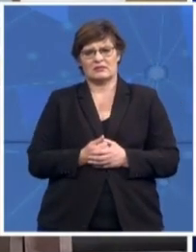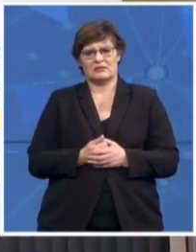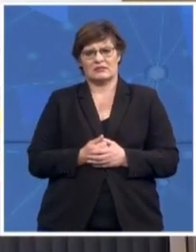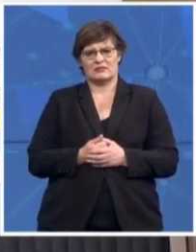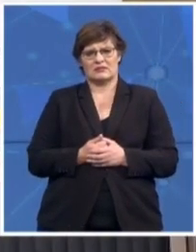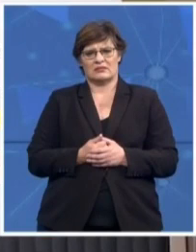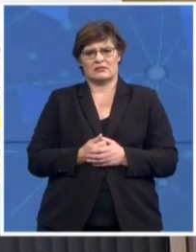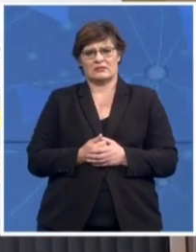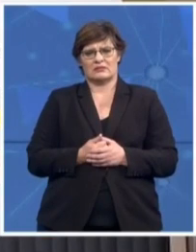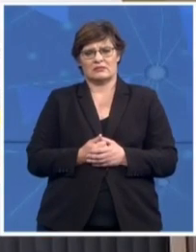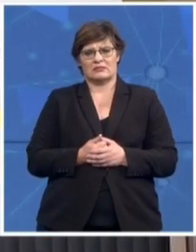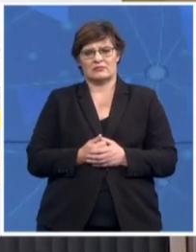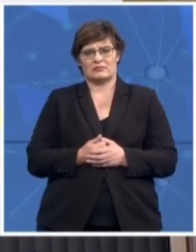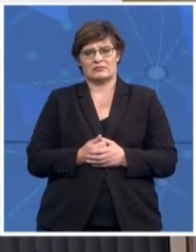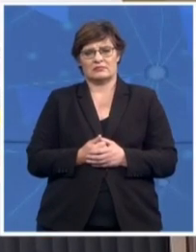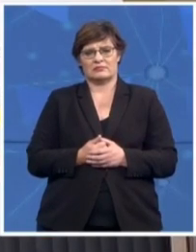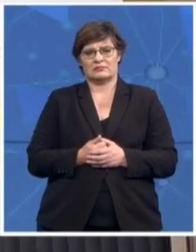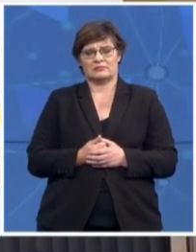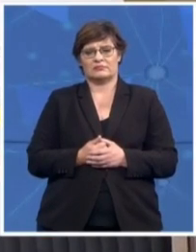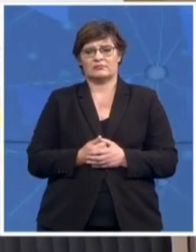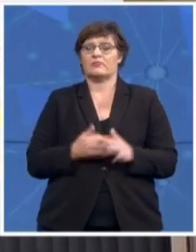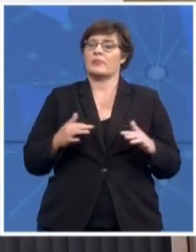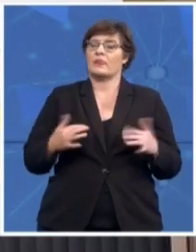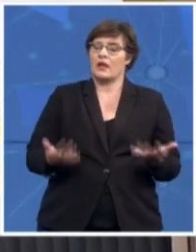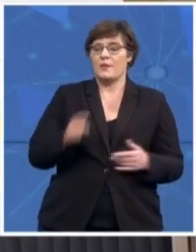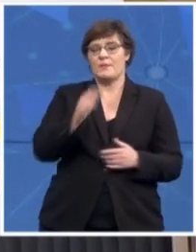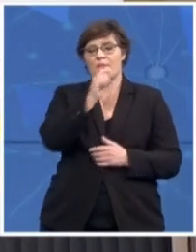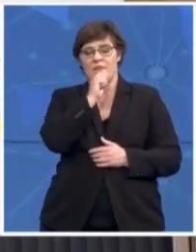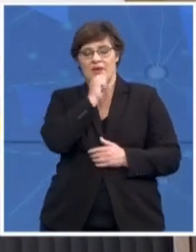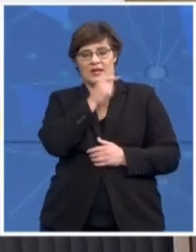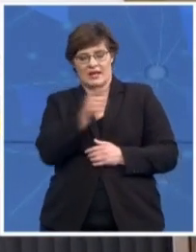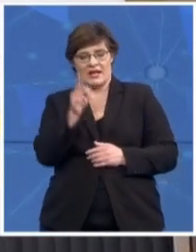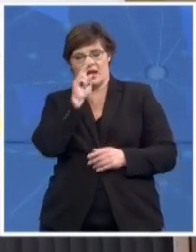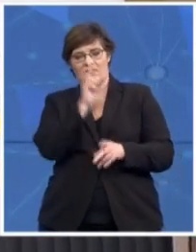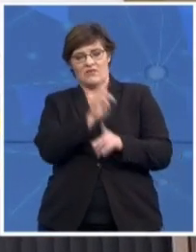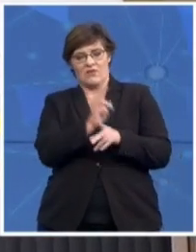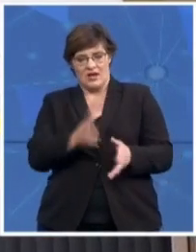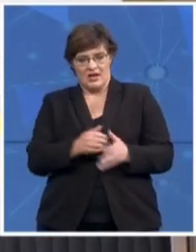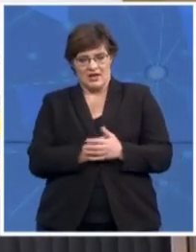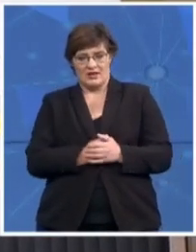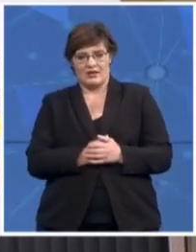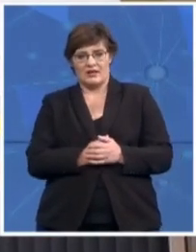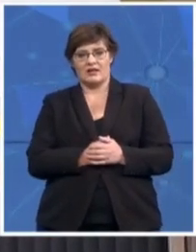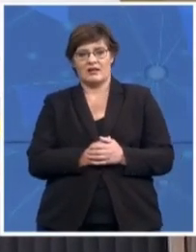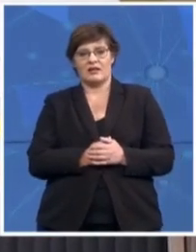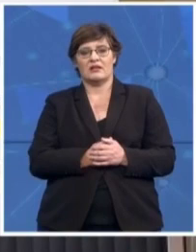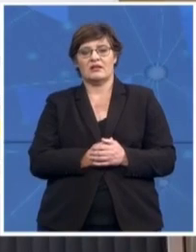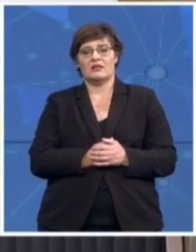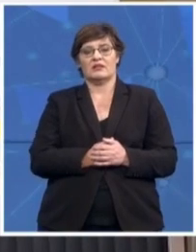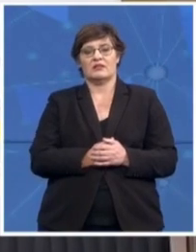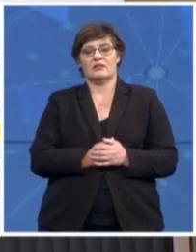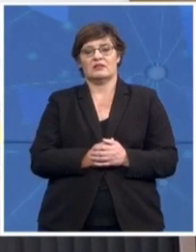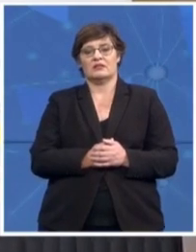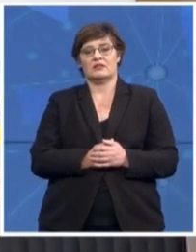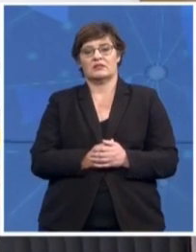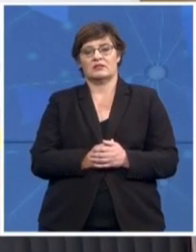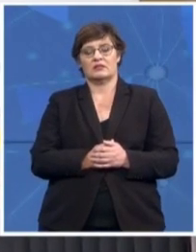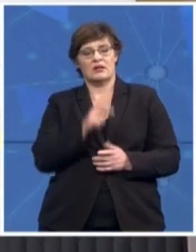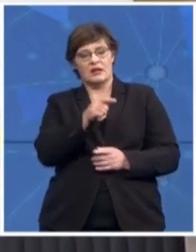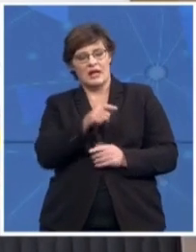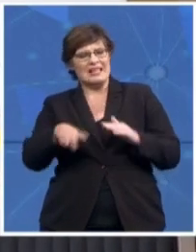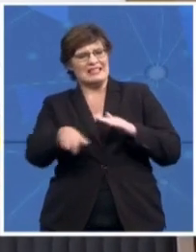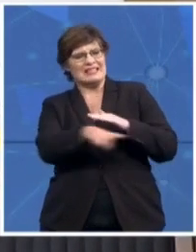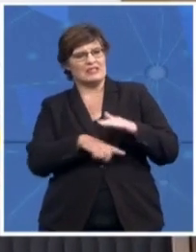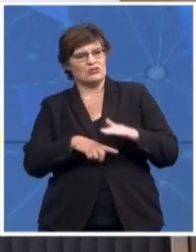Well, Blaine, a very good morning to you and to the viewers back at home. And I think we've been hearing this, name, the district development model, for a couple of years now.